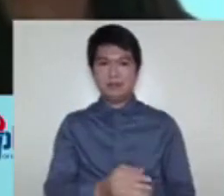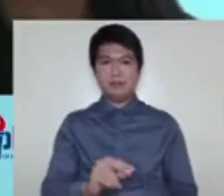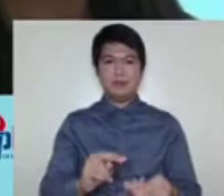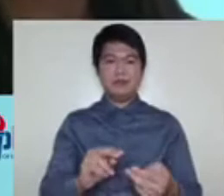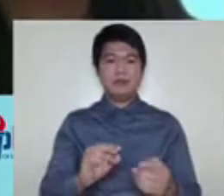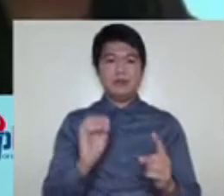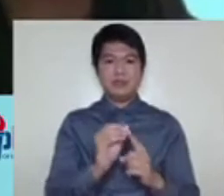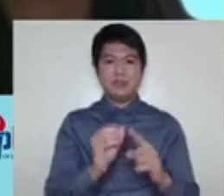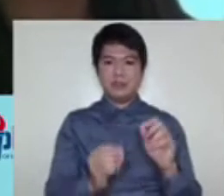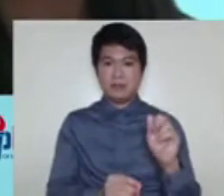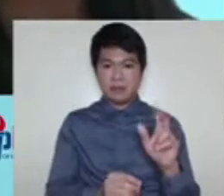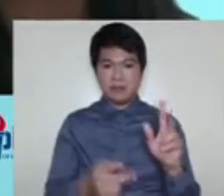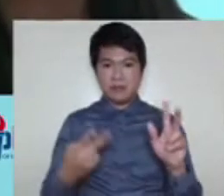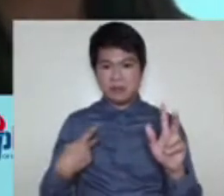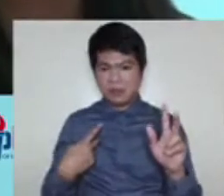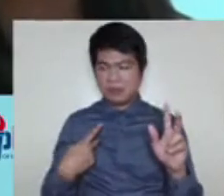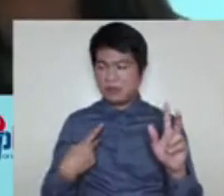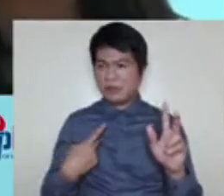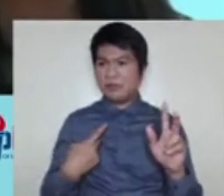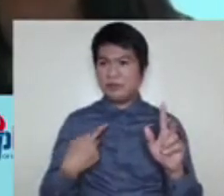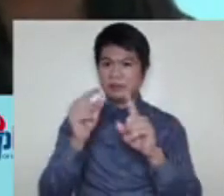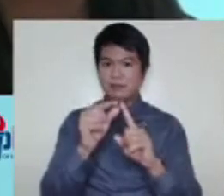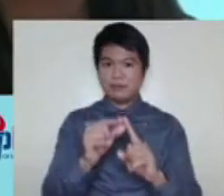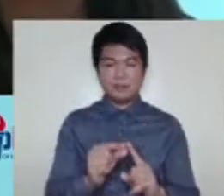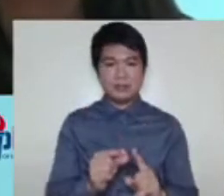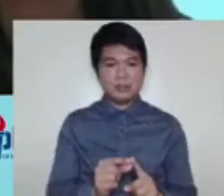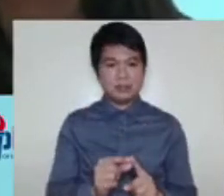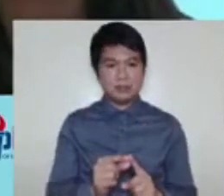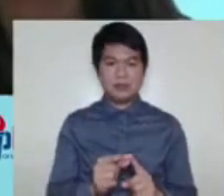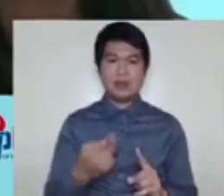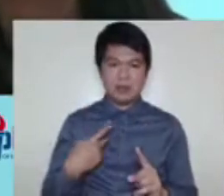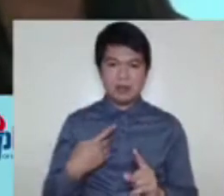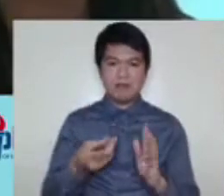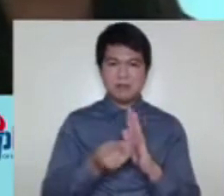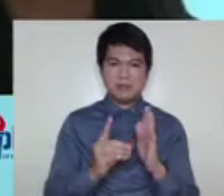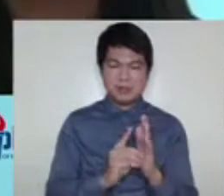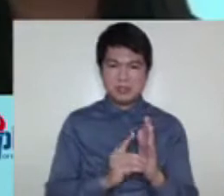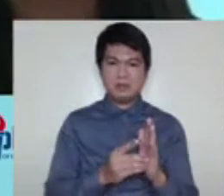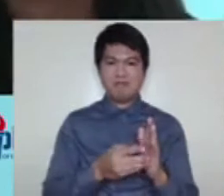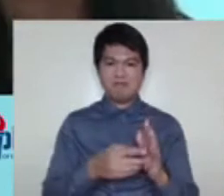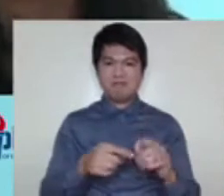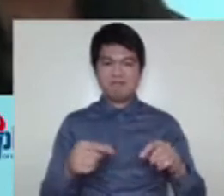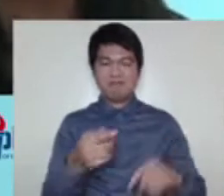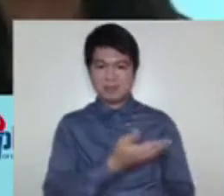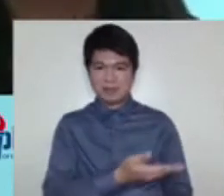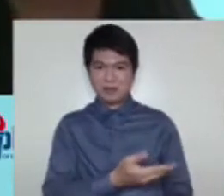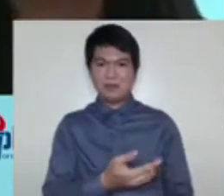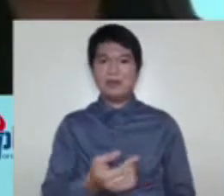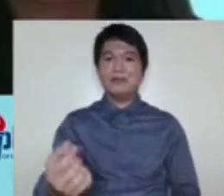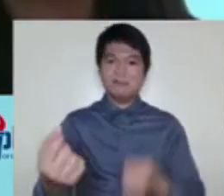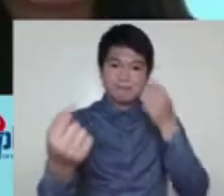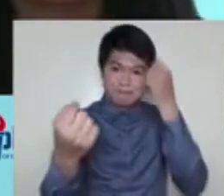some terminologies. We have provided the description for these terminologies to help you better understand the requirements